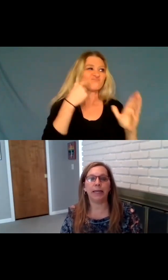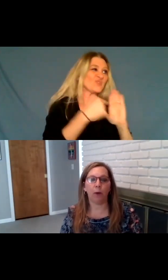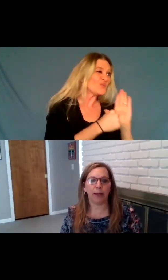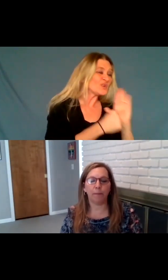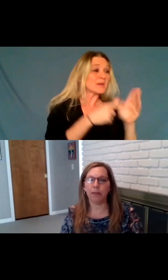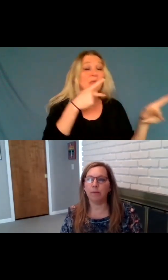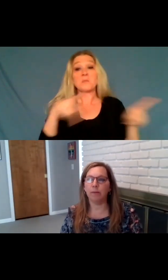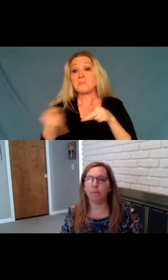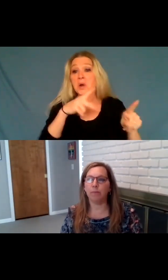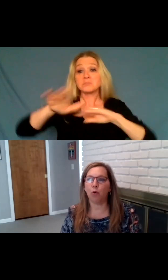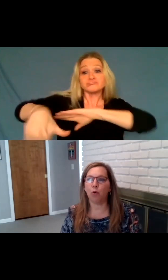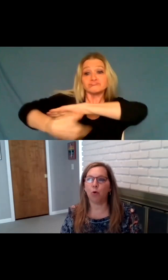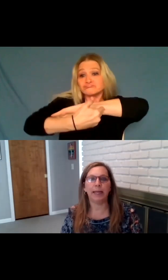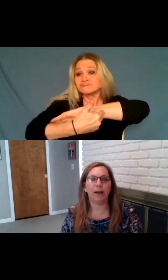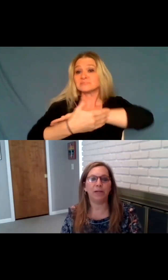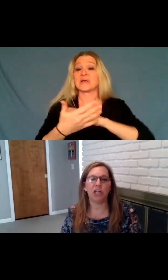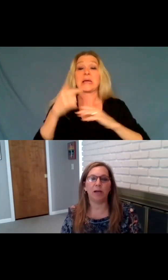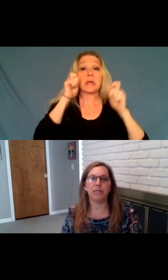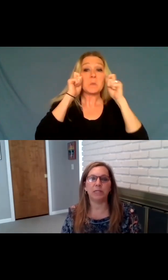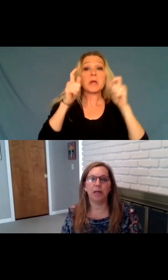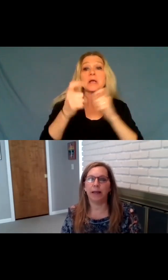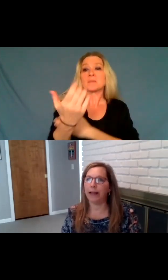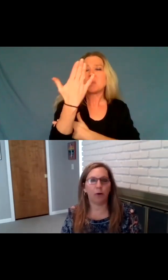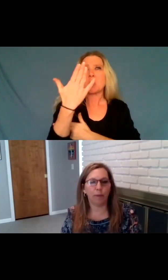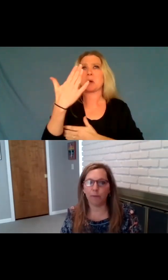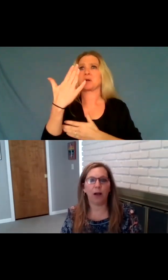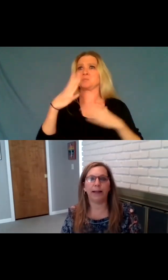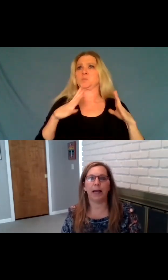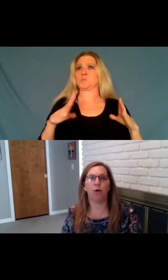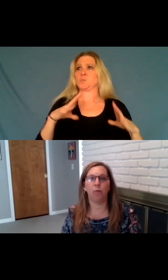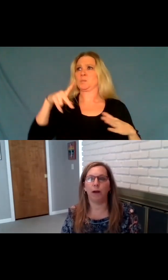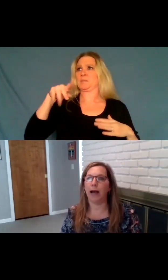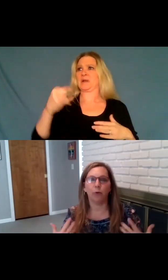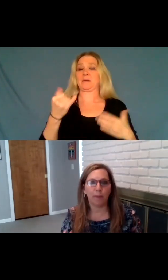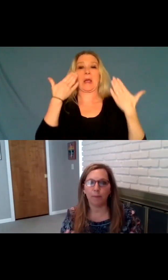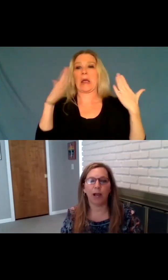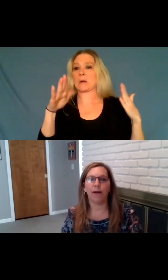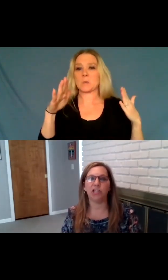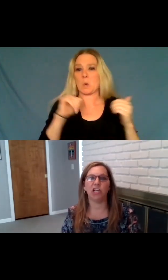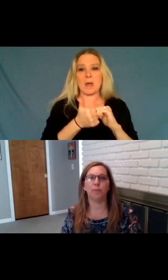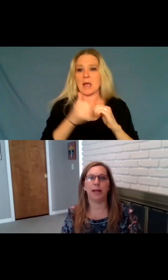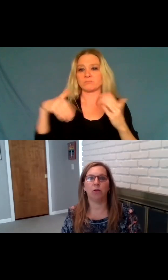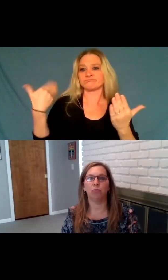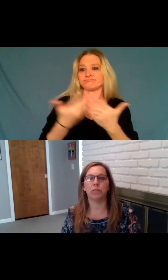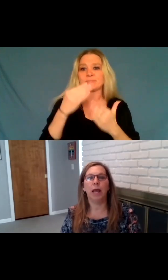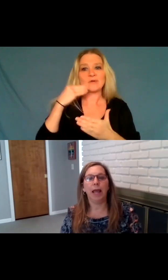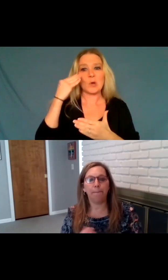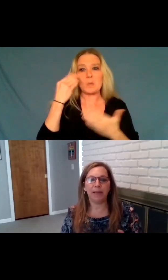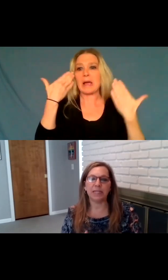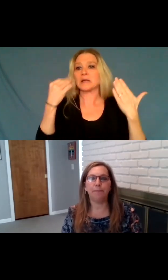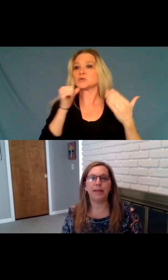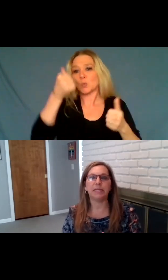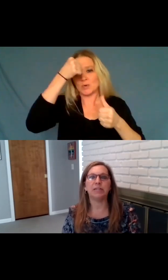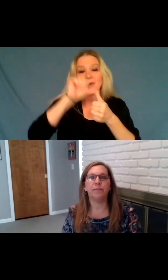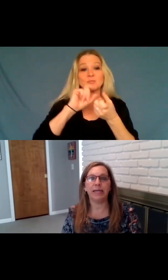at night. I wake up in the morning in my pajamas, and I don't remember how I got home. I don't remember how I changed my clothes.